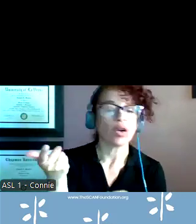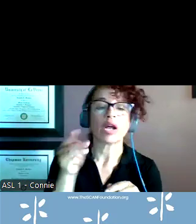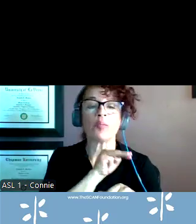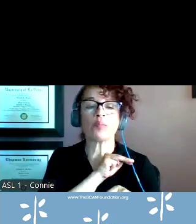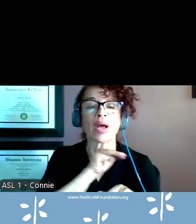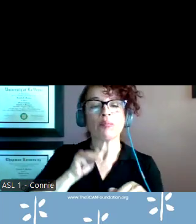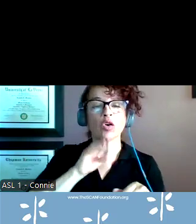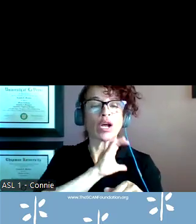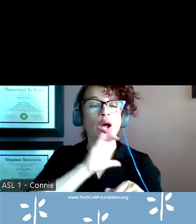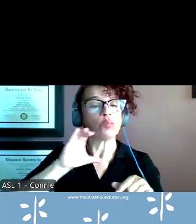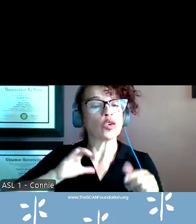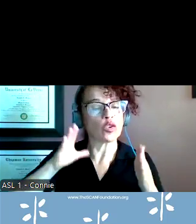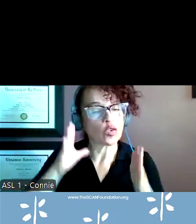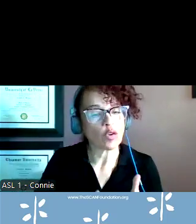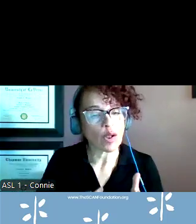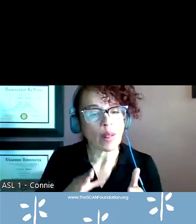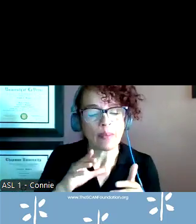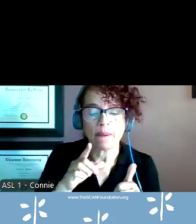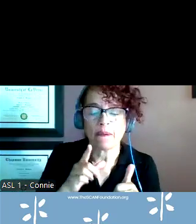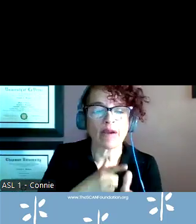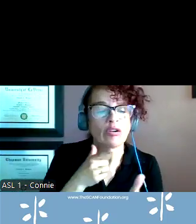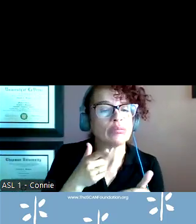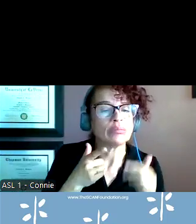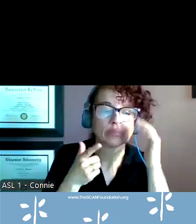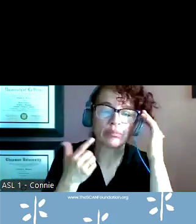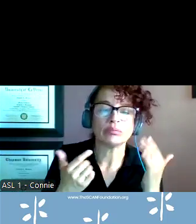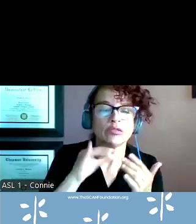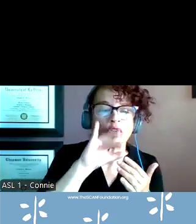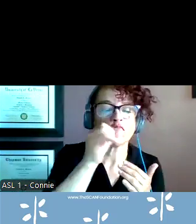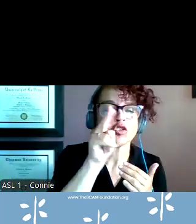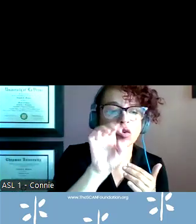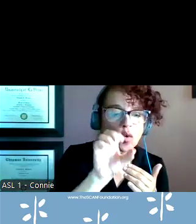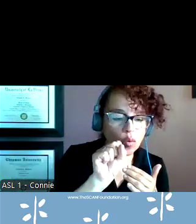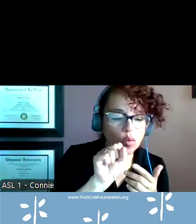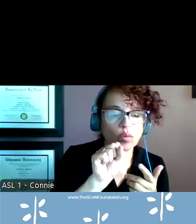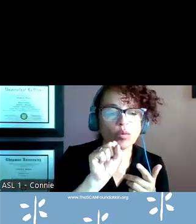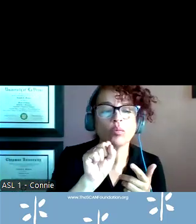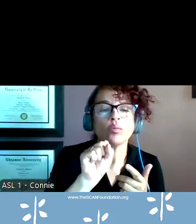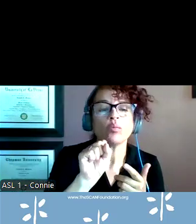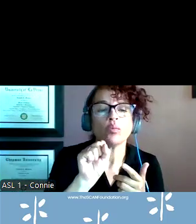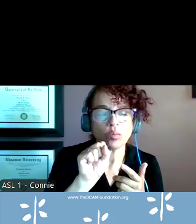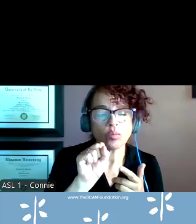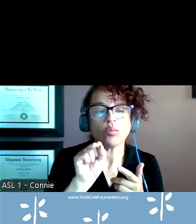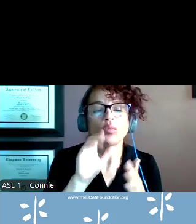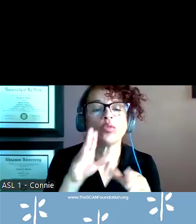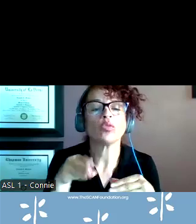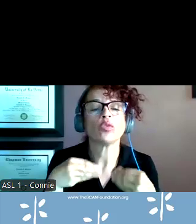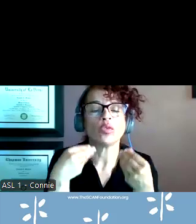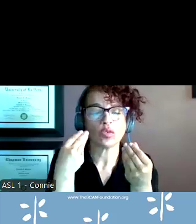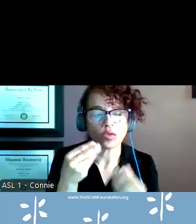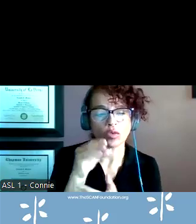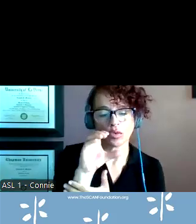members. First, Corinne Jones, if you could offer kind of the